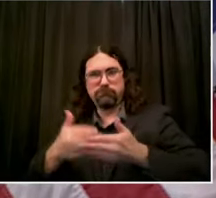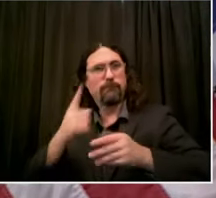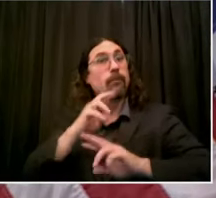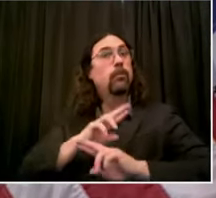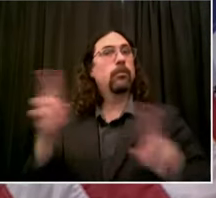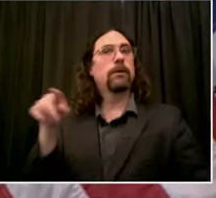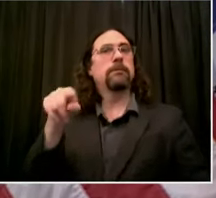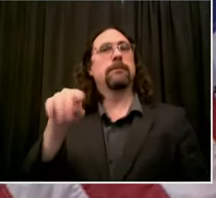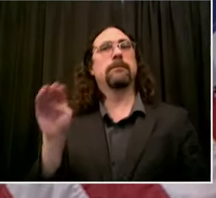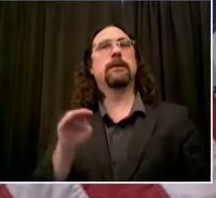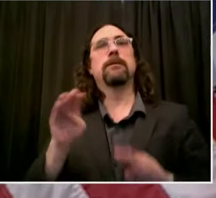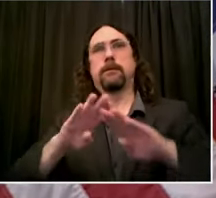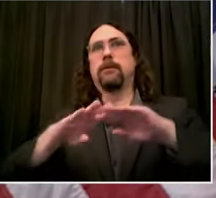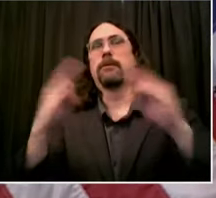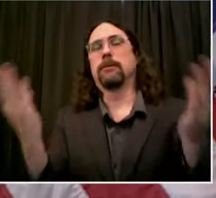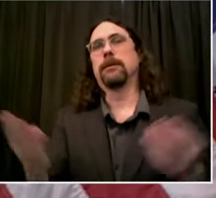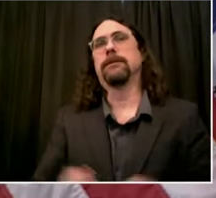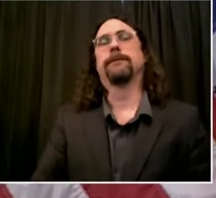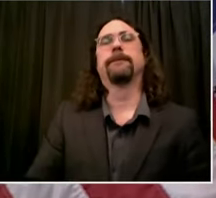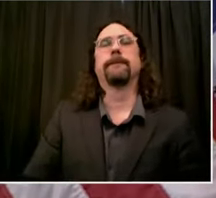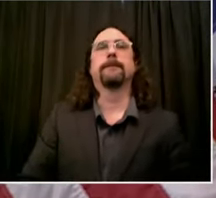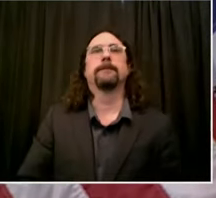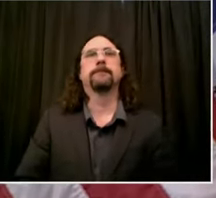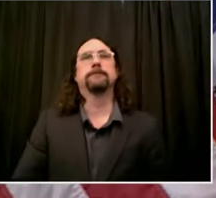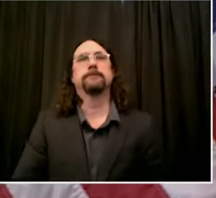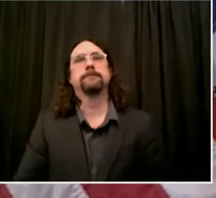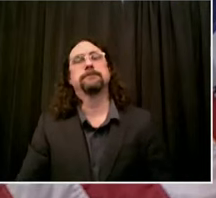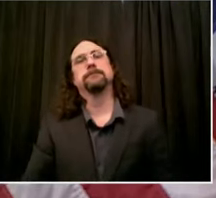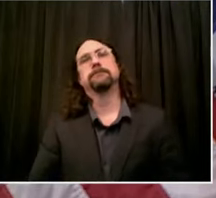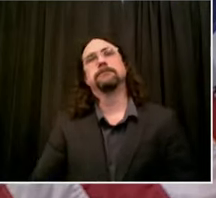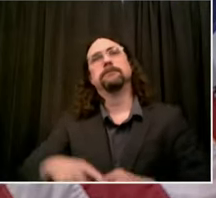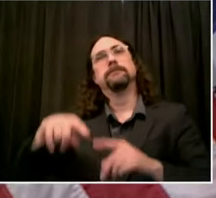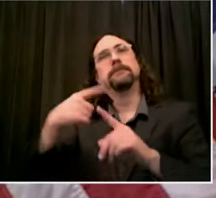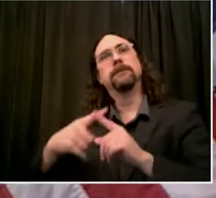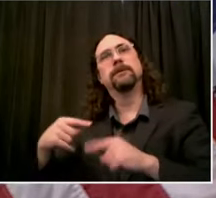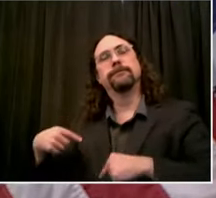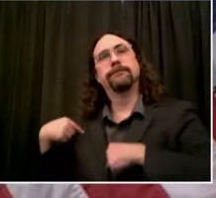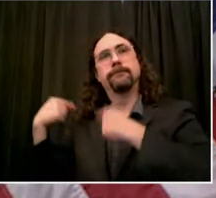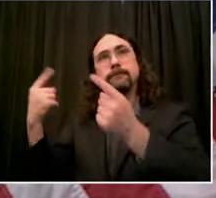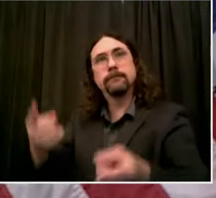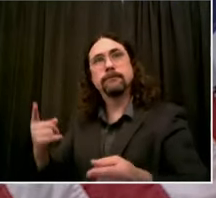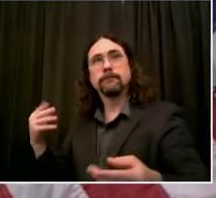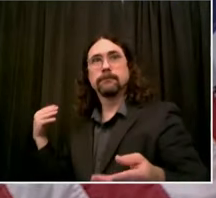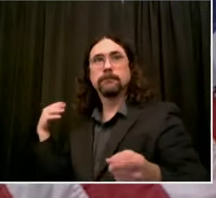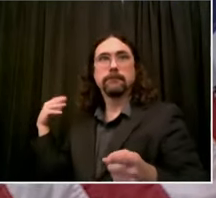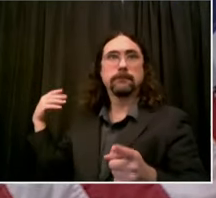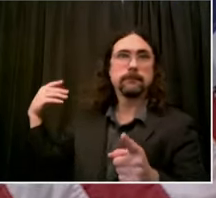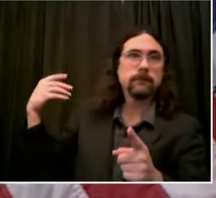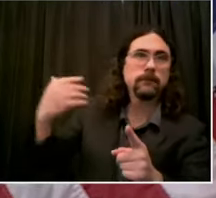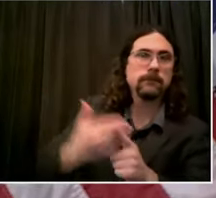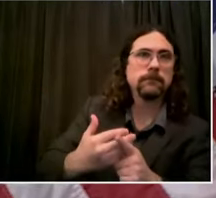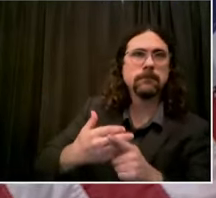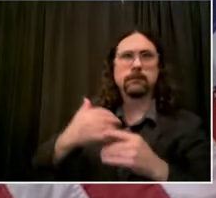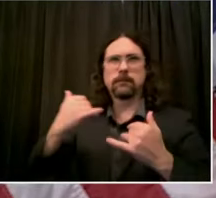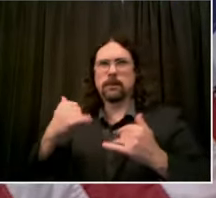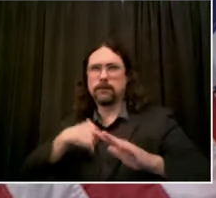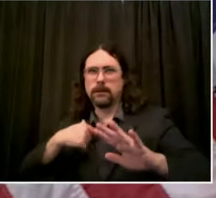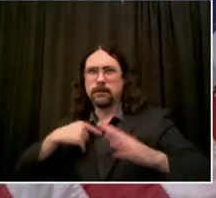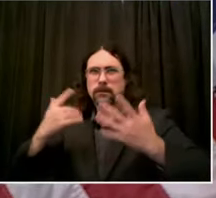problem. And it's the right thing to do for just a few days as we address this situation and move